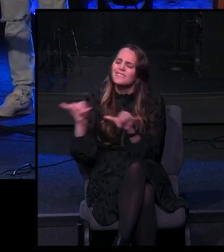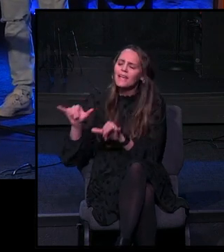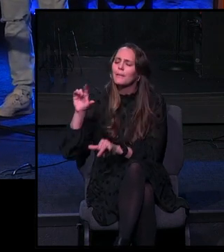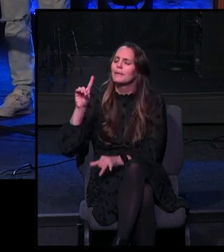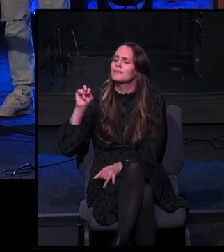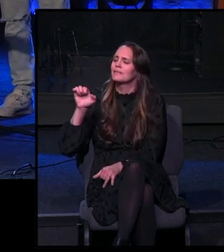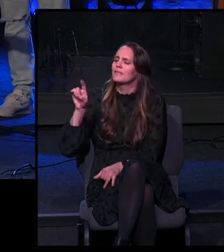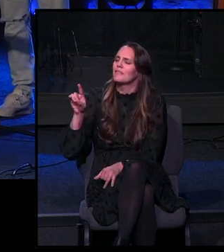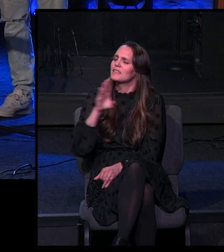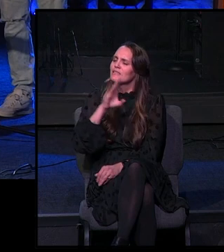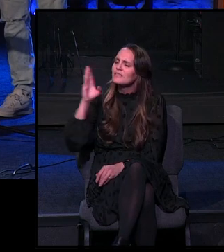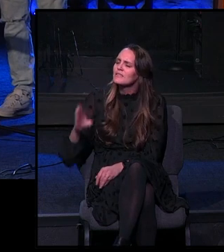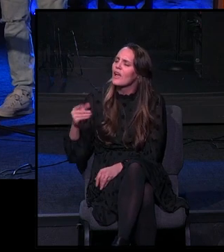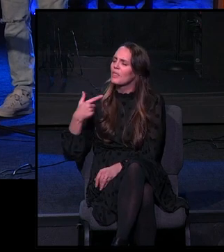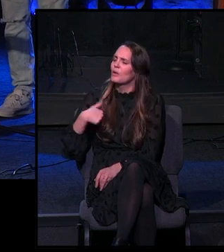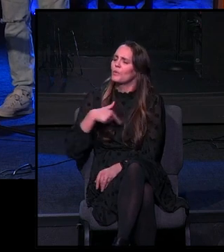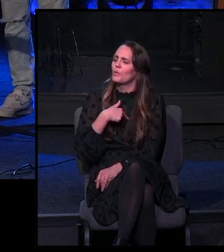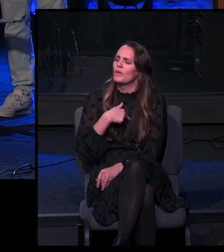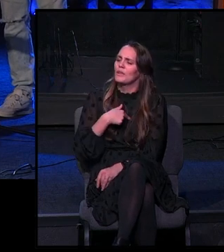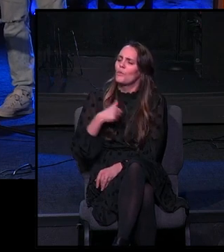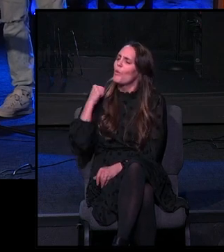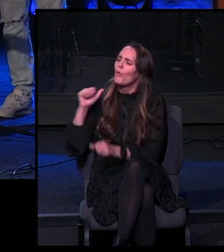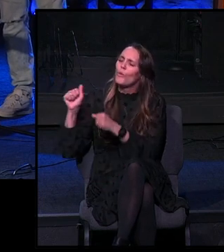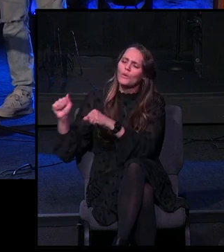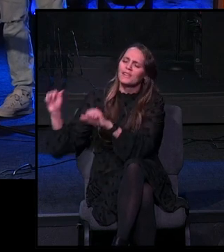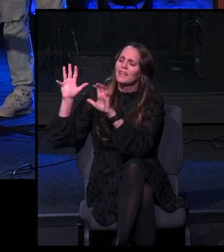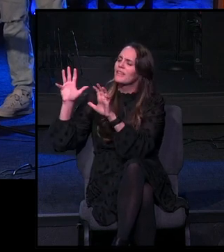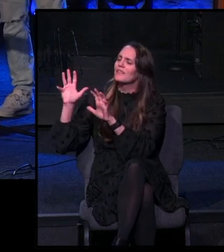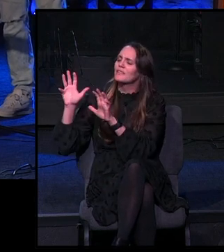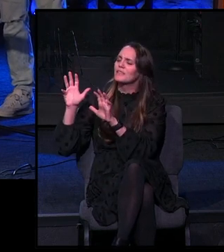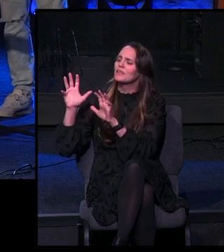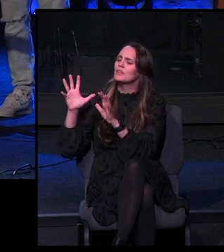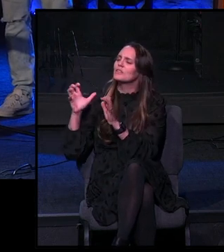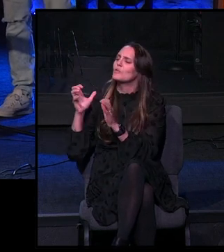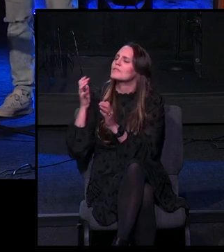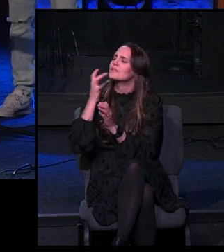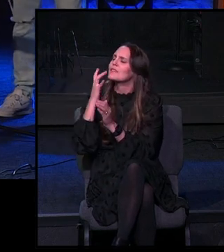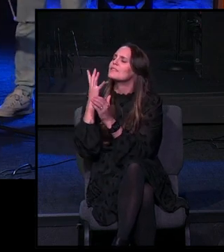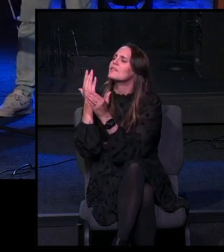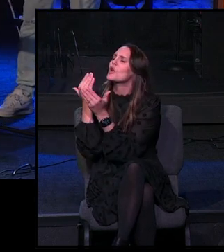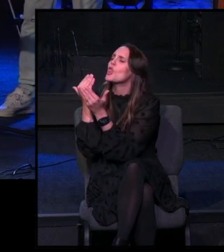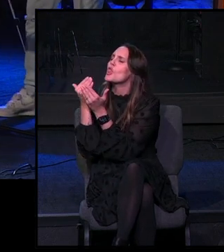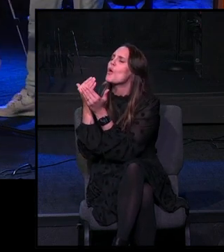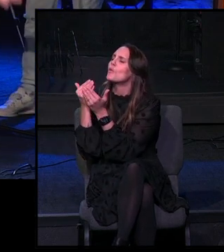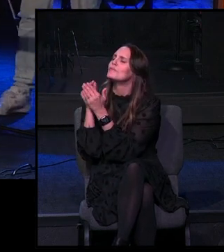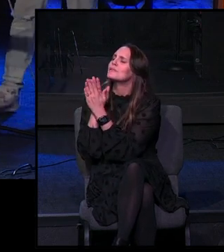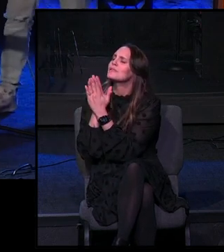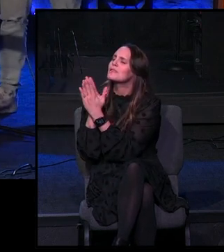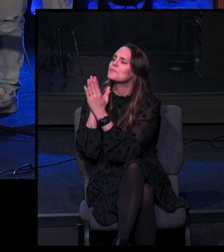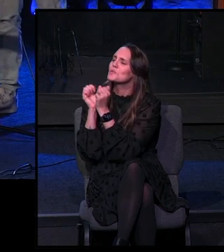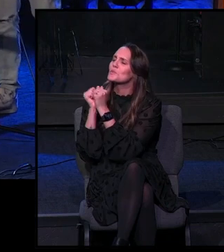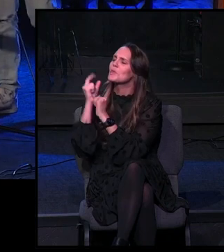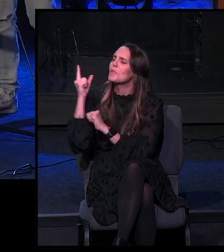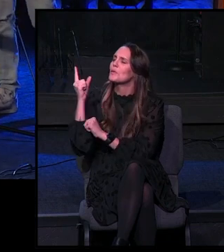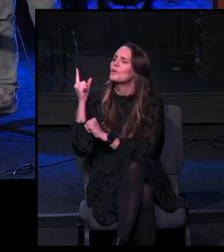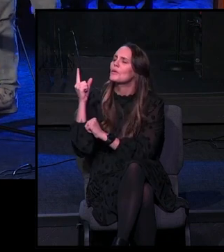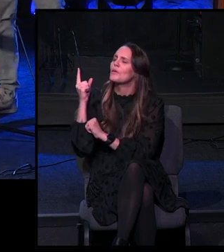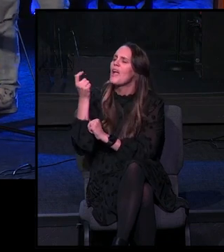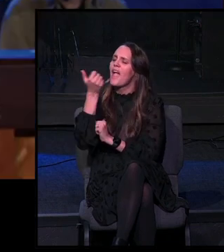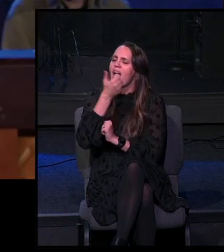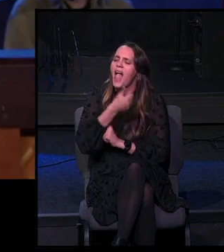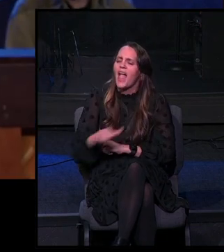give, there's nothing that we wouldn't sacrifice for to just get a taste of closeness and intimacy with you. God, anything that's standing in the